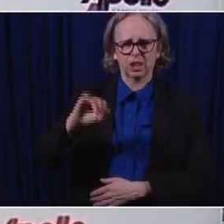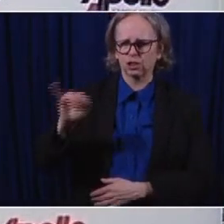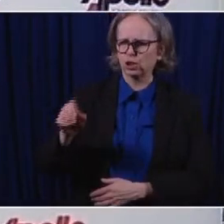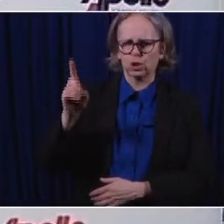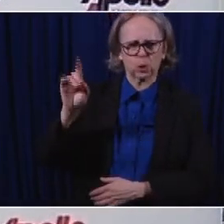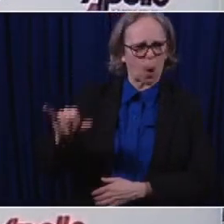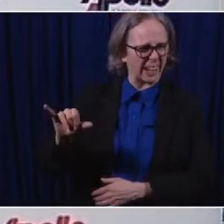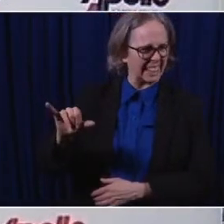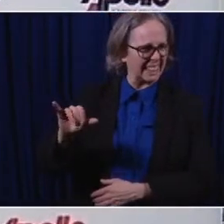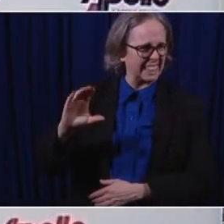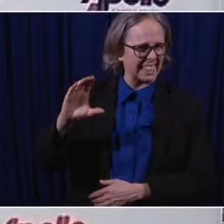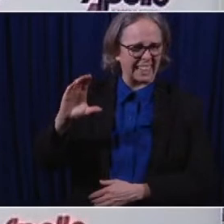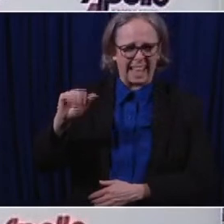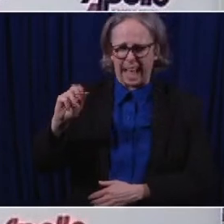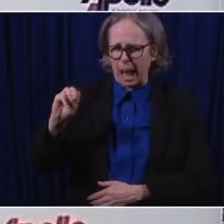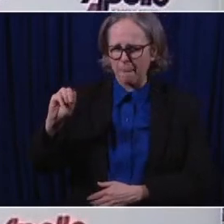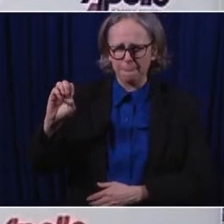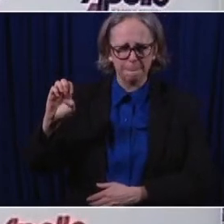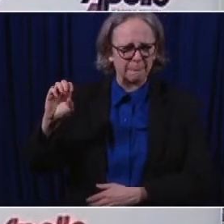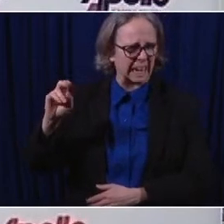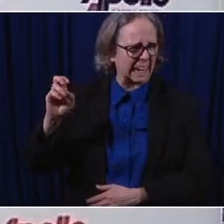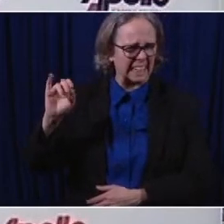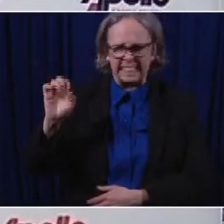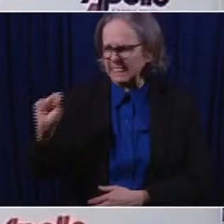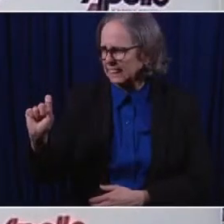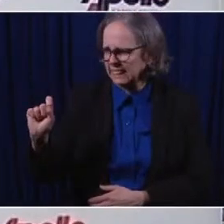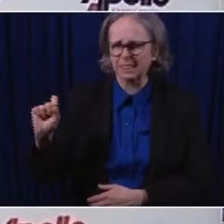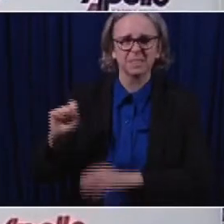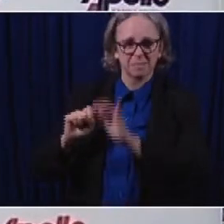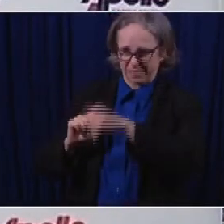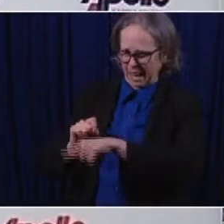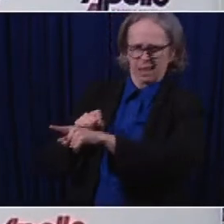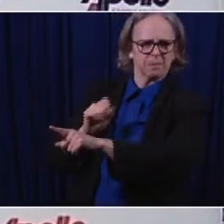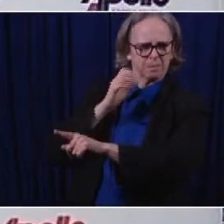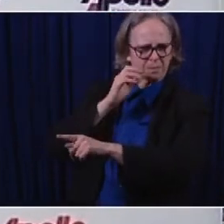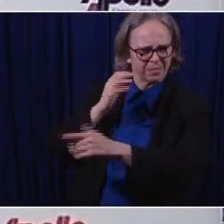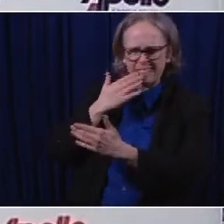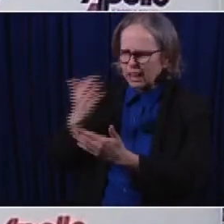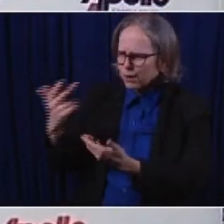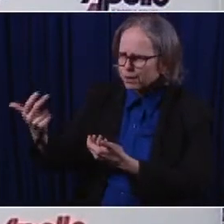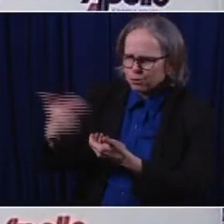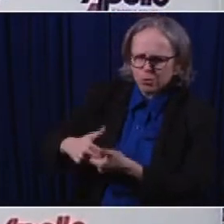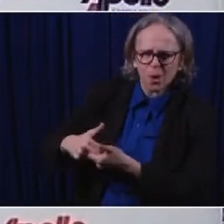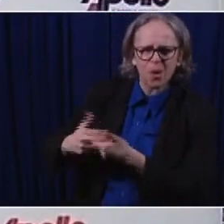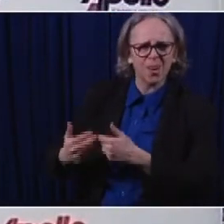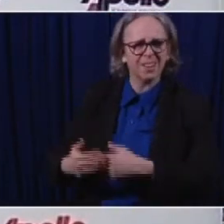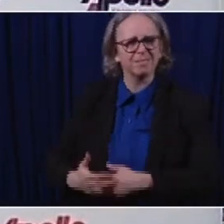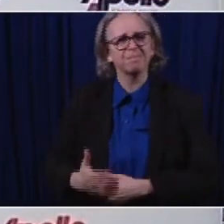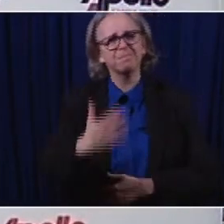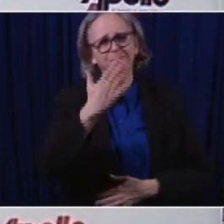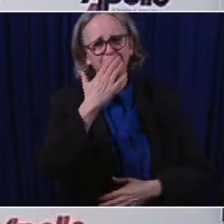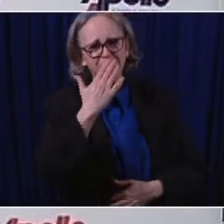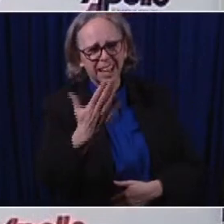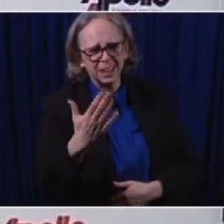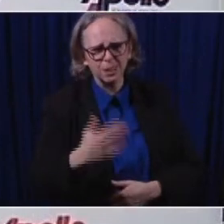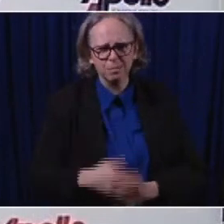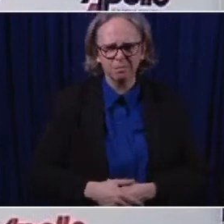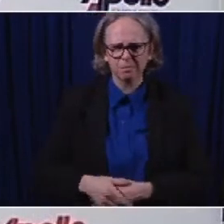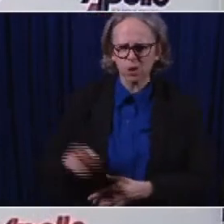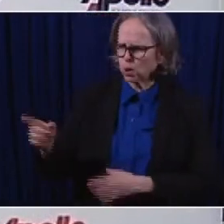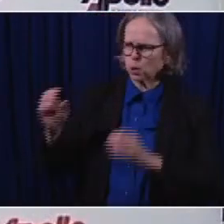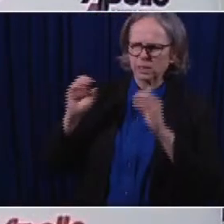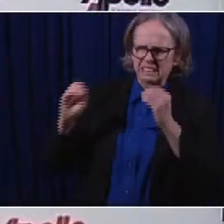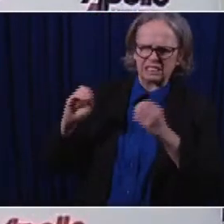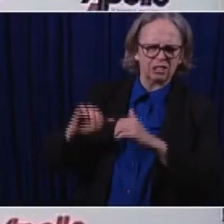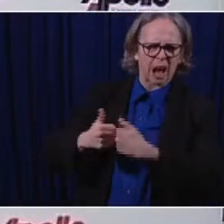instructor at Apollo Career Center. Ms. Benda, thank you for joining us. Thank How long you. you been teaching?